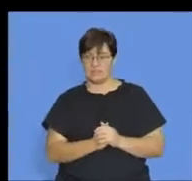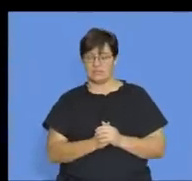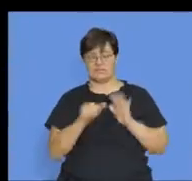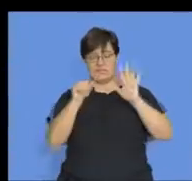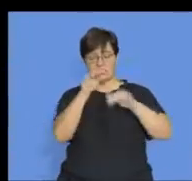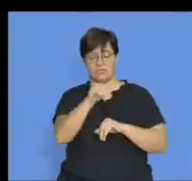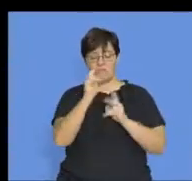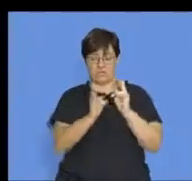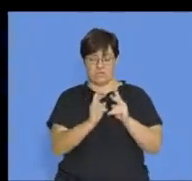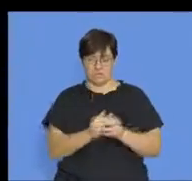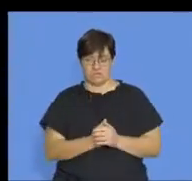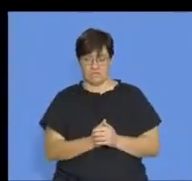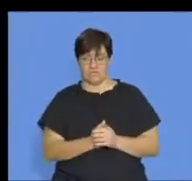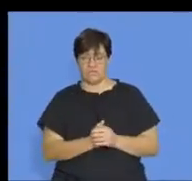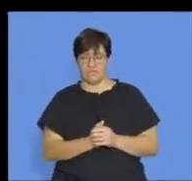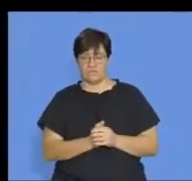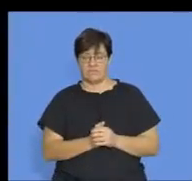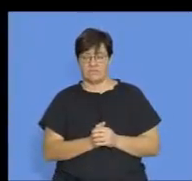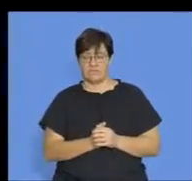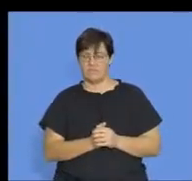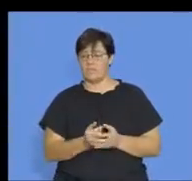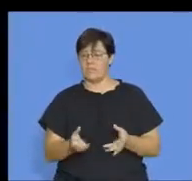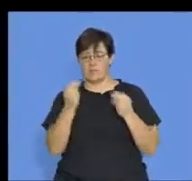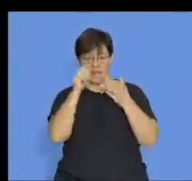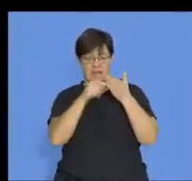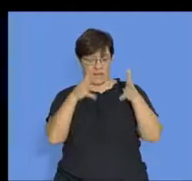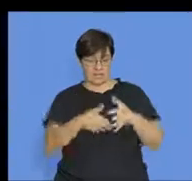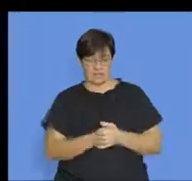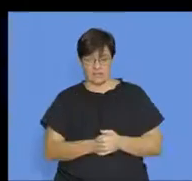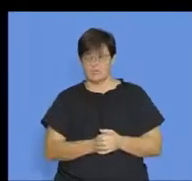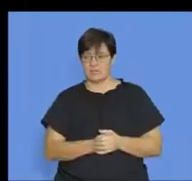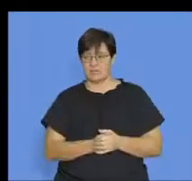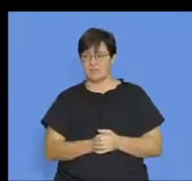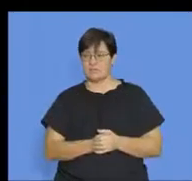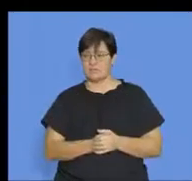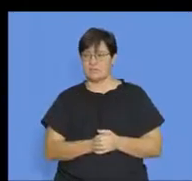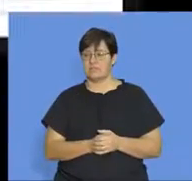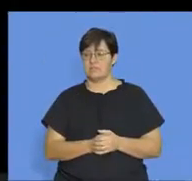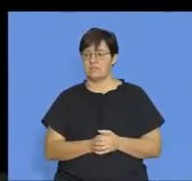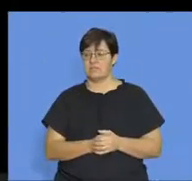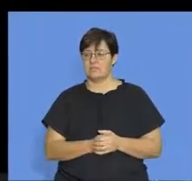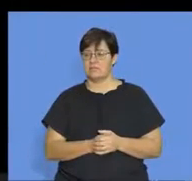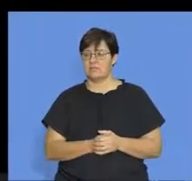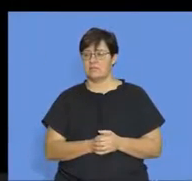so 6 over 12. Right, so let's get our calculator out.